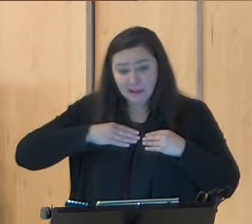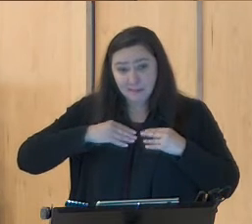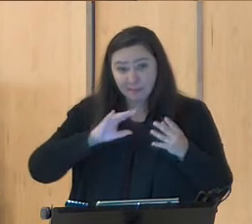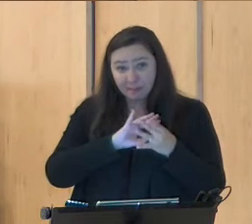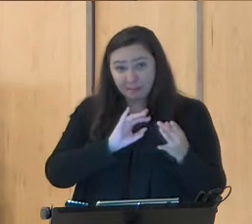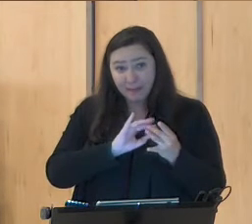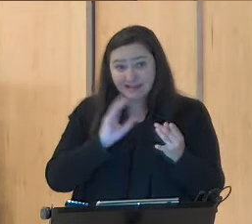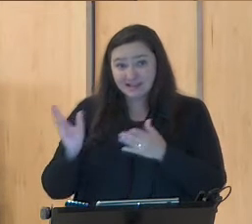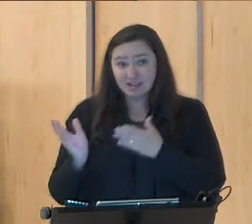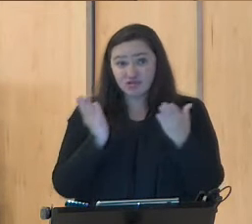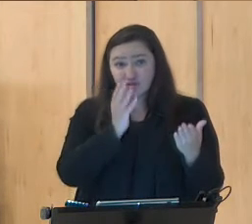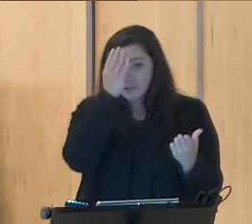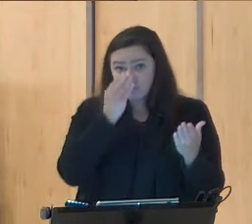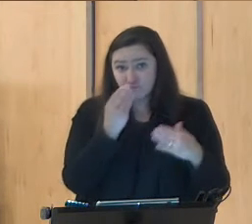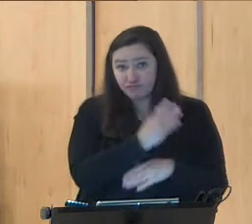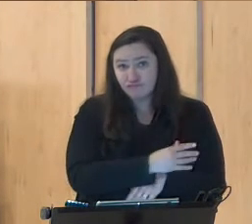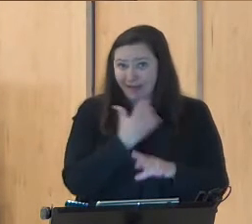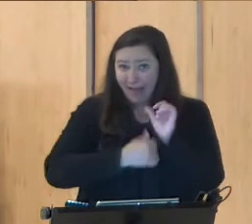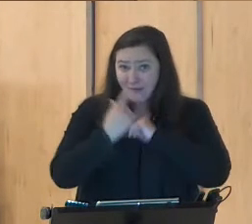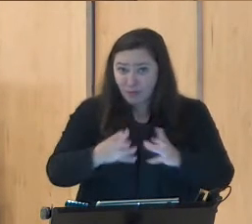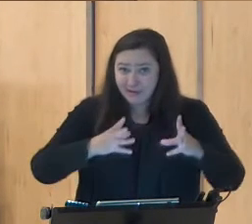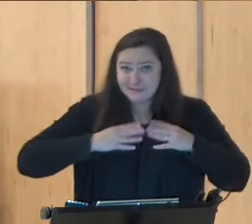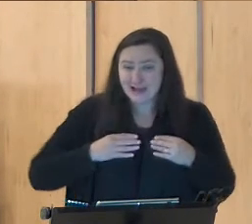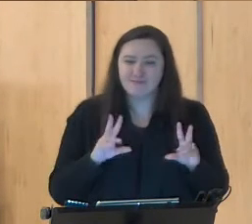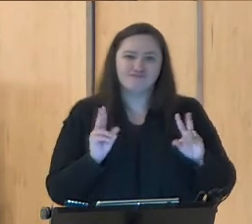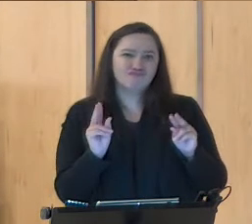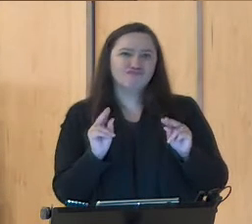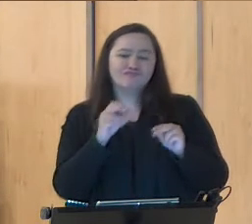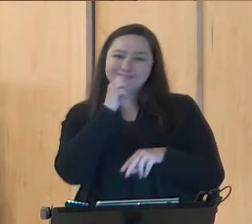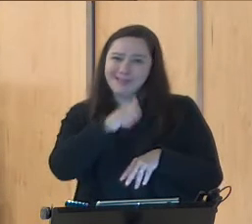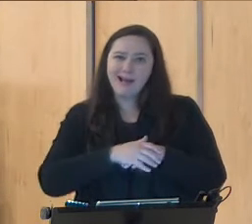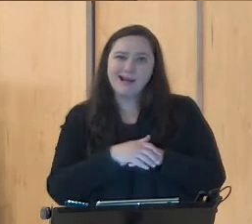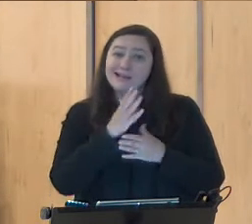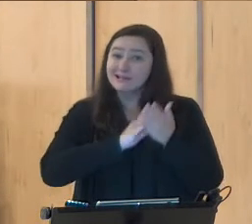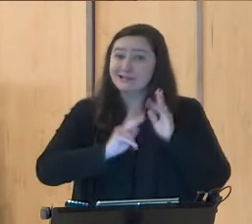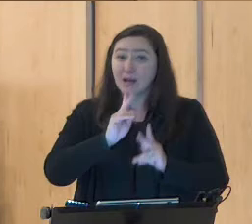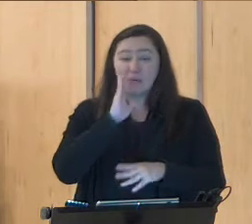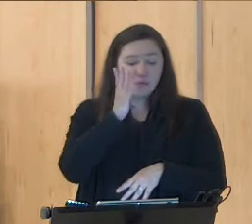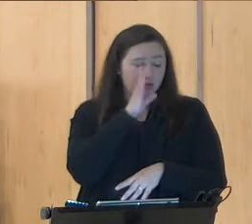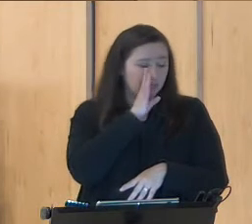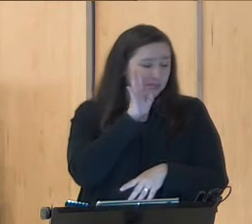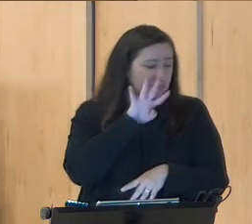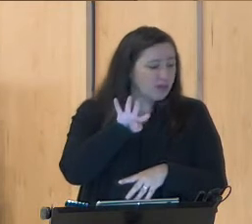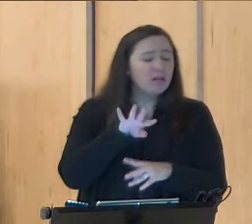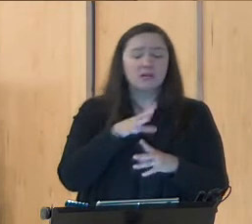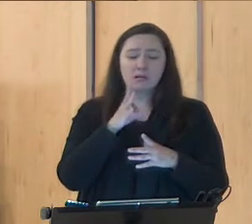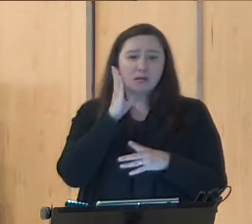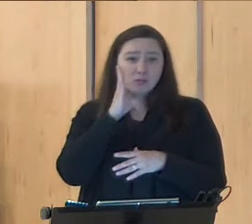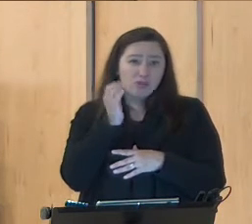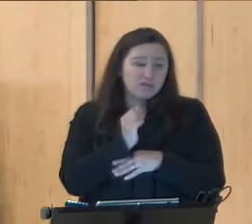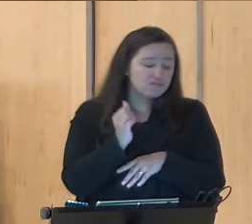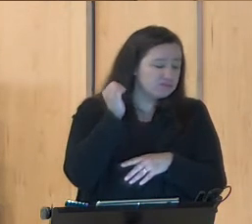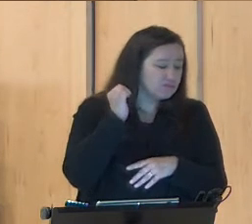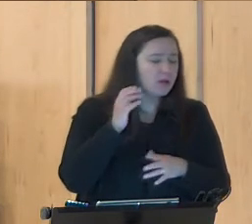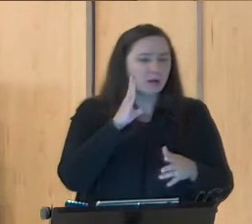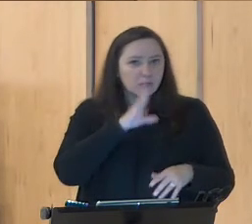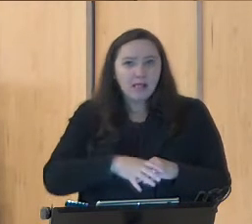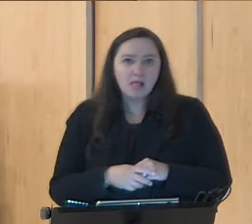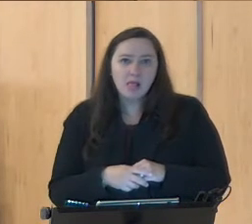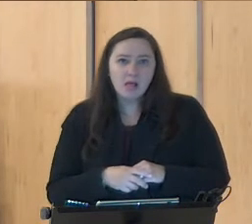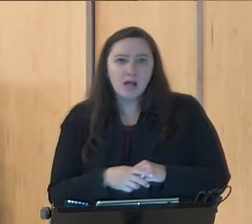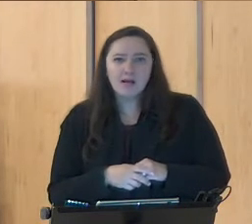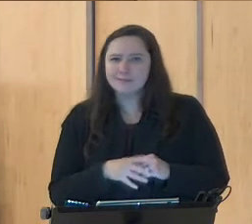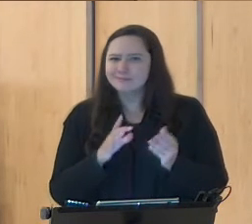bring. Some would reject it. And when that happened, what did Jesus expect?